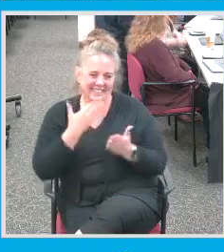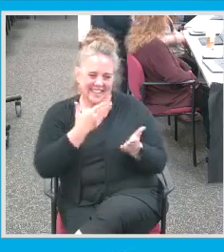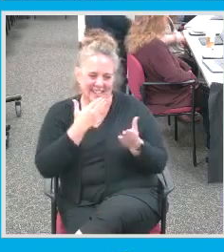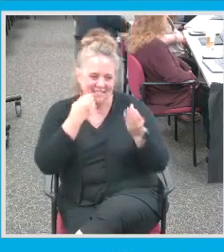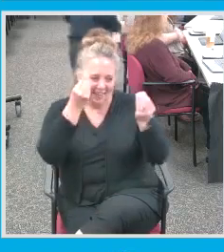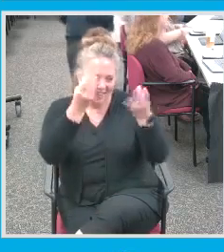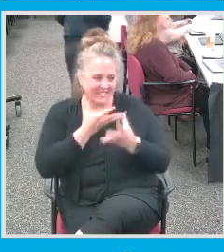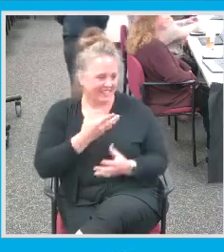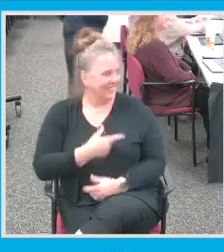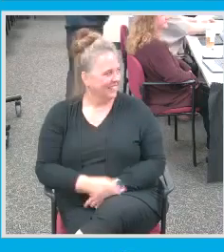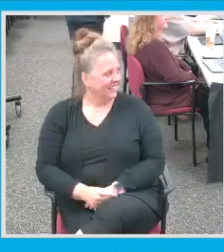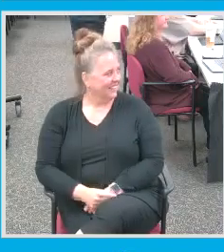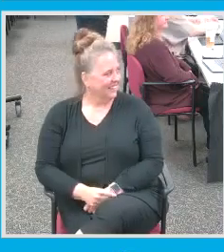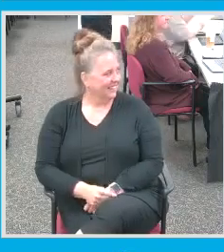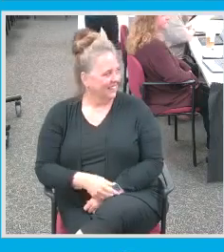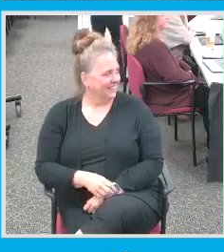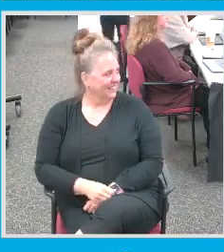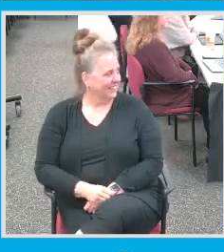Go ahead.